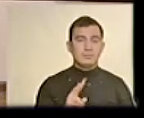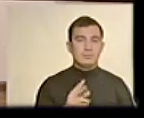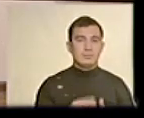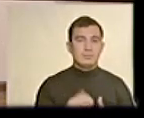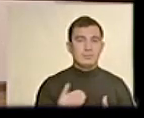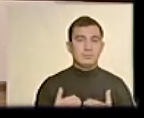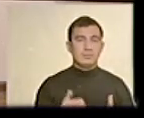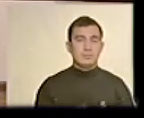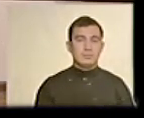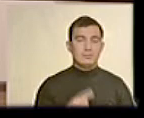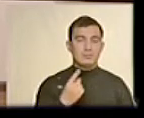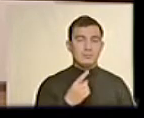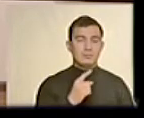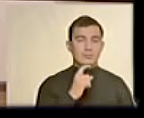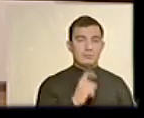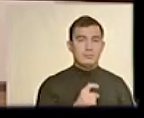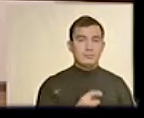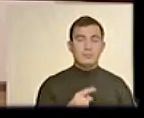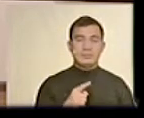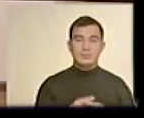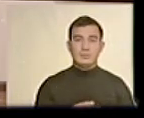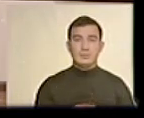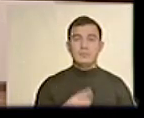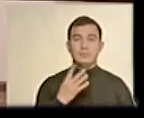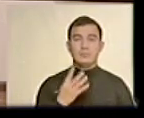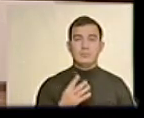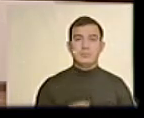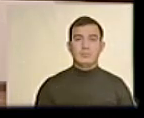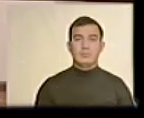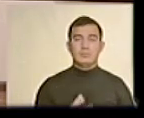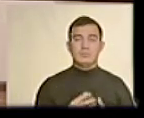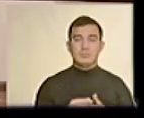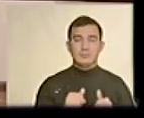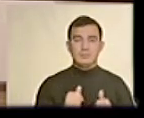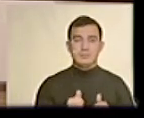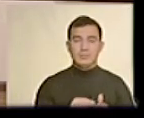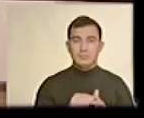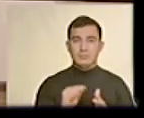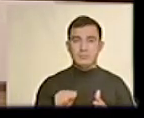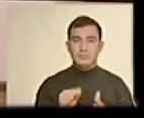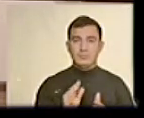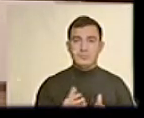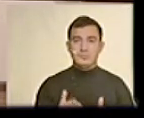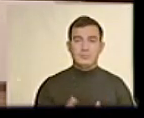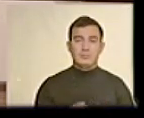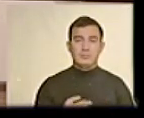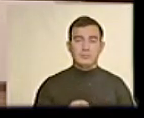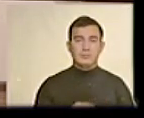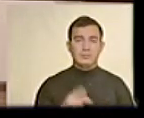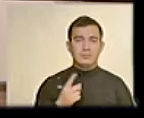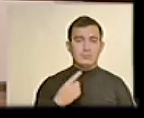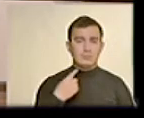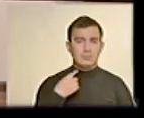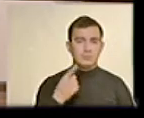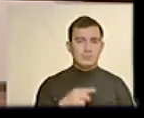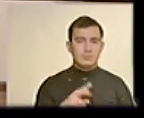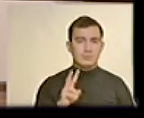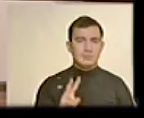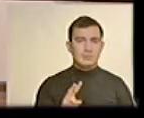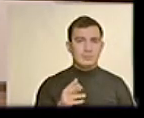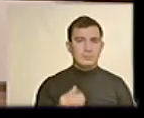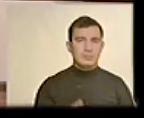sonimiz x, ikkinchi sonimiz 4. Formulaga asosan birinchi son kvadrat keladi. Demak, birinchi son